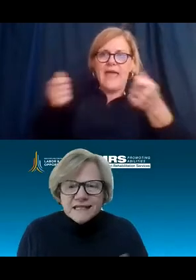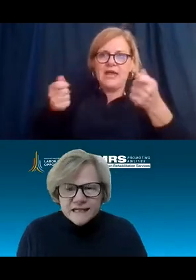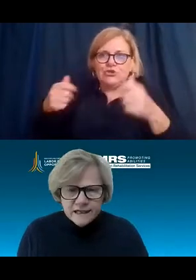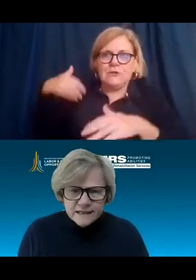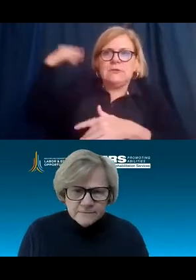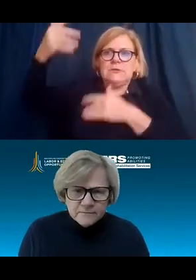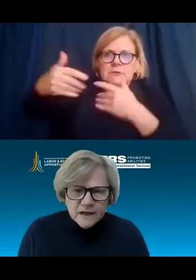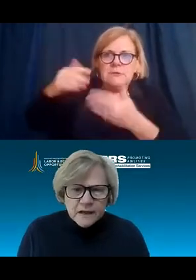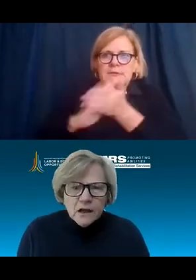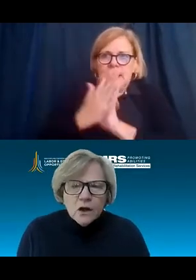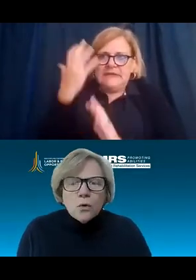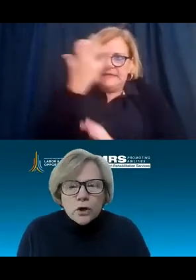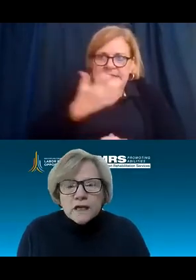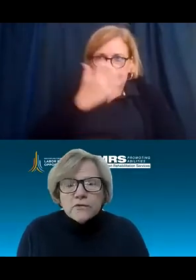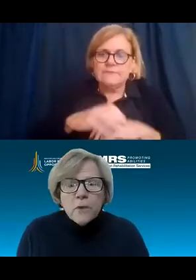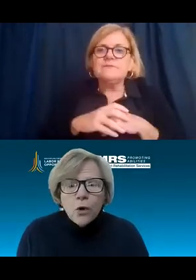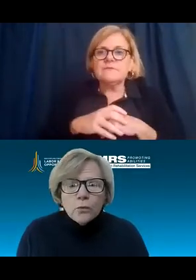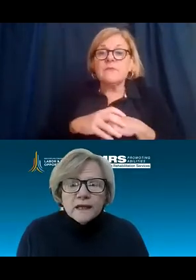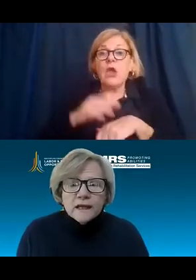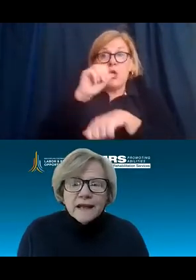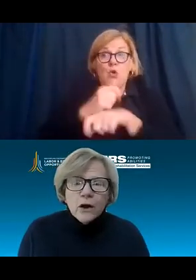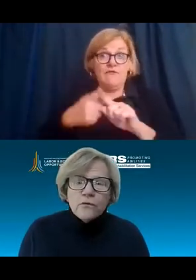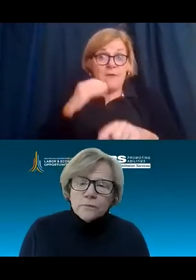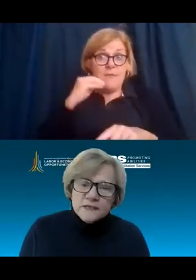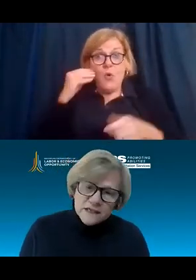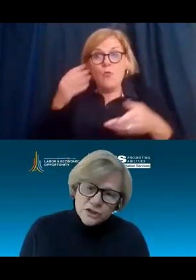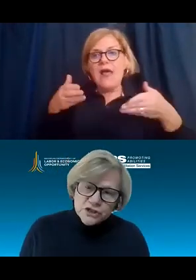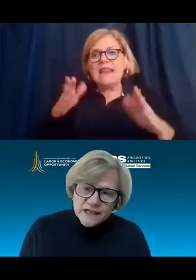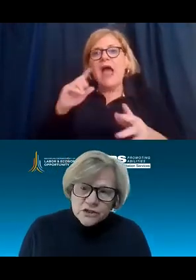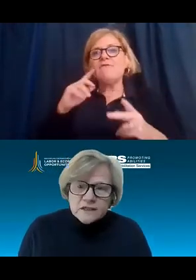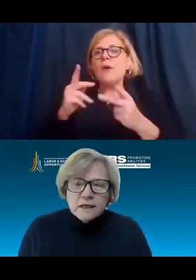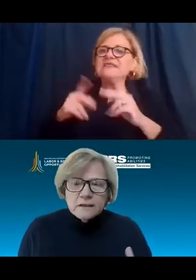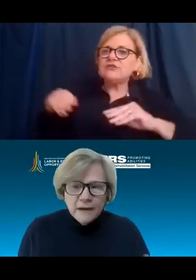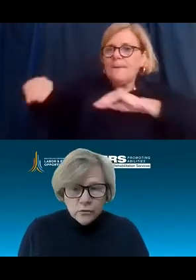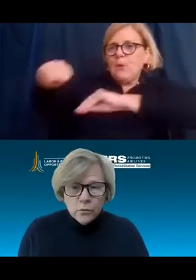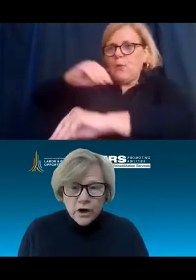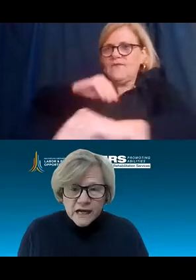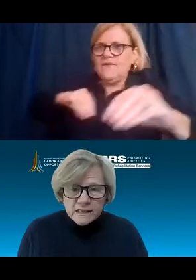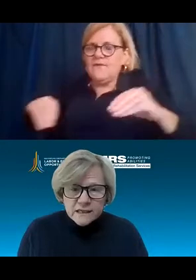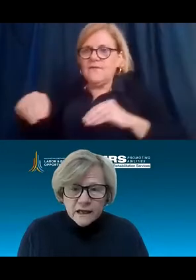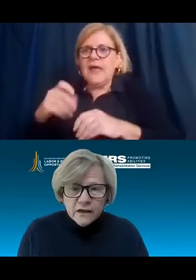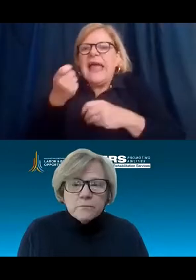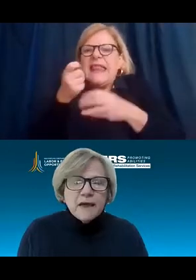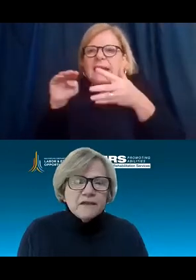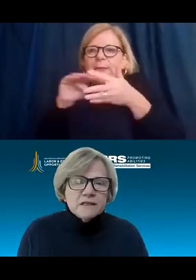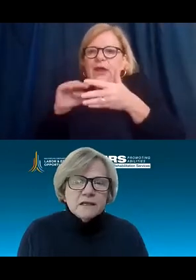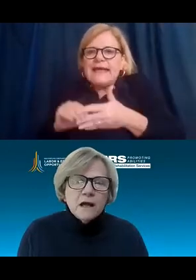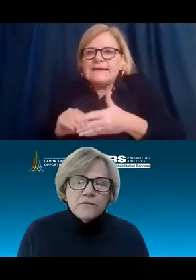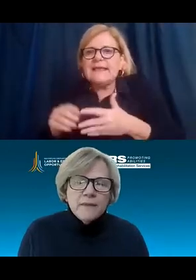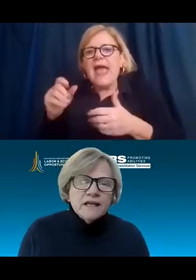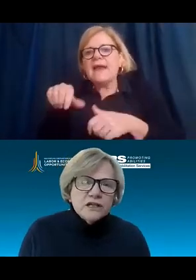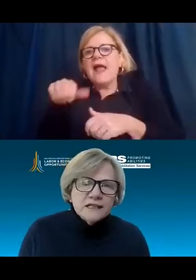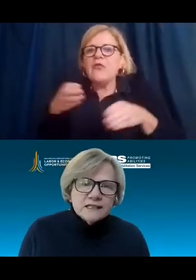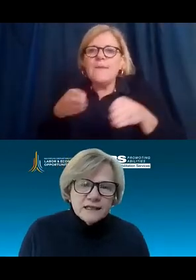intermittent dizziness. Working from home can allow for position changes, micro breaks, and other methods